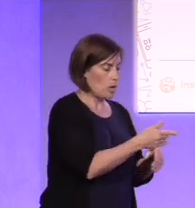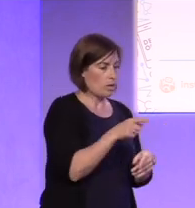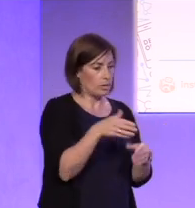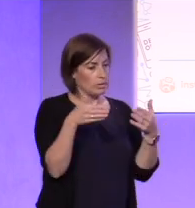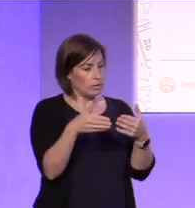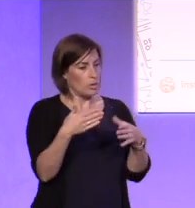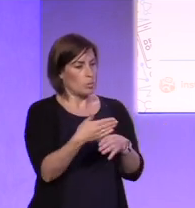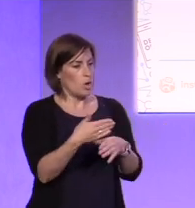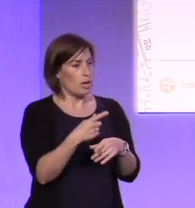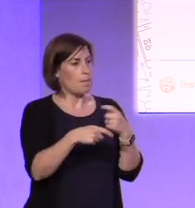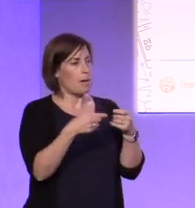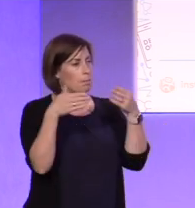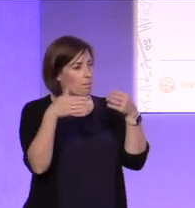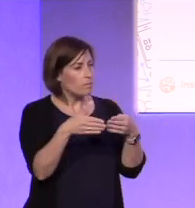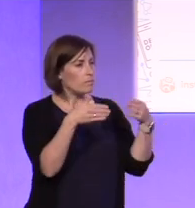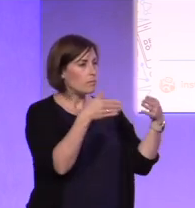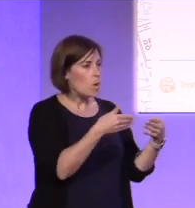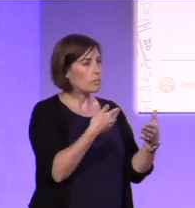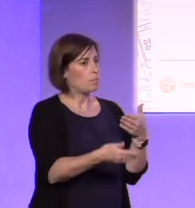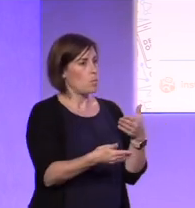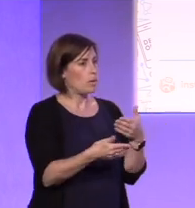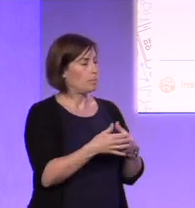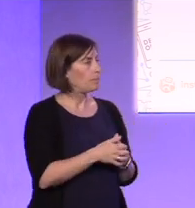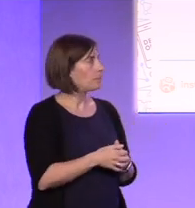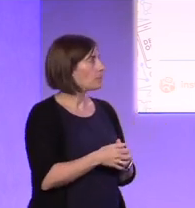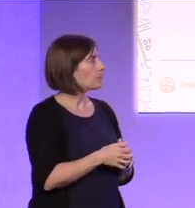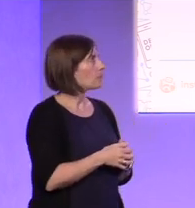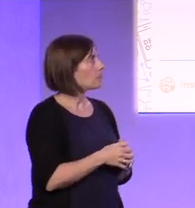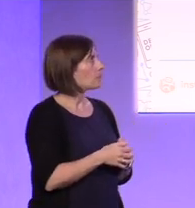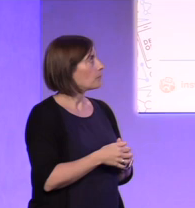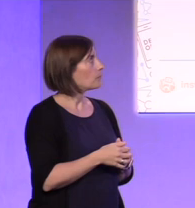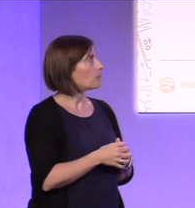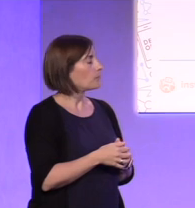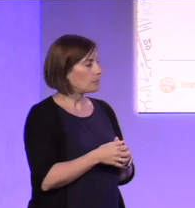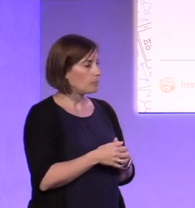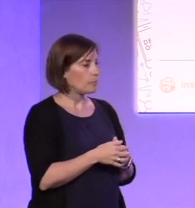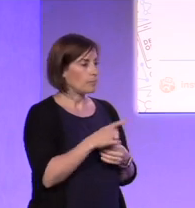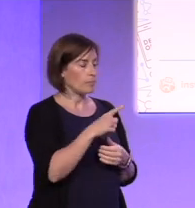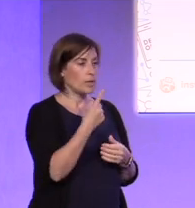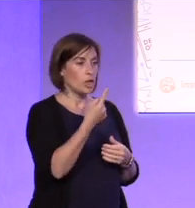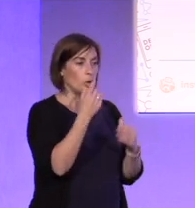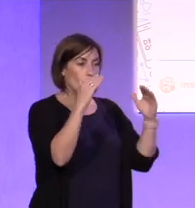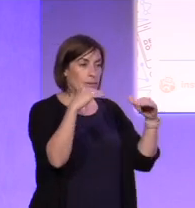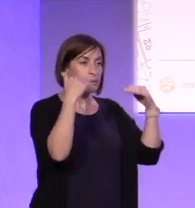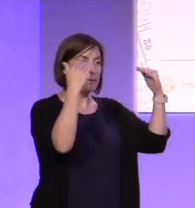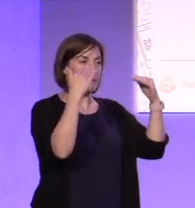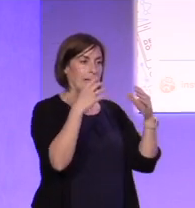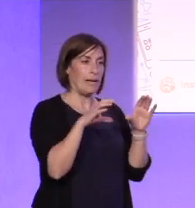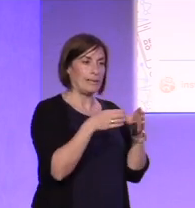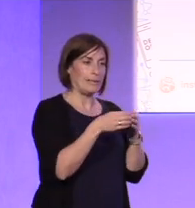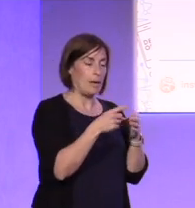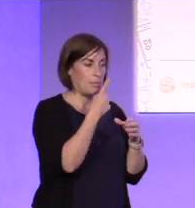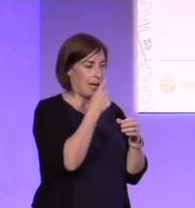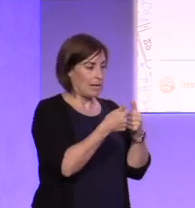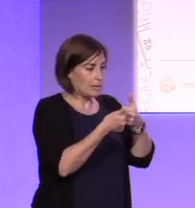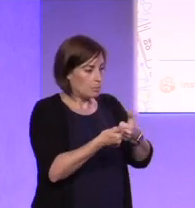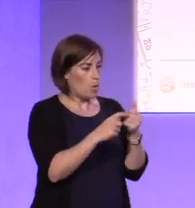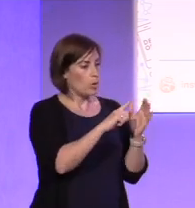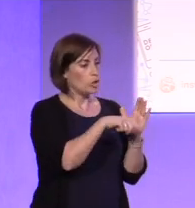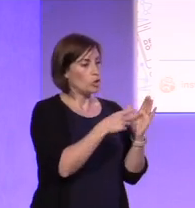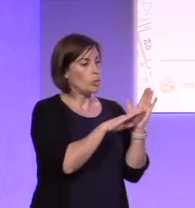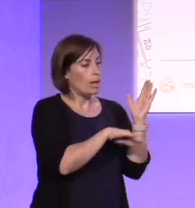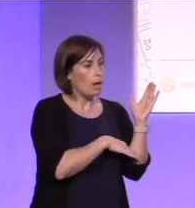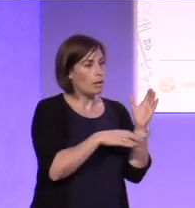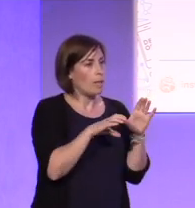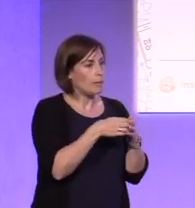people had. Senior members of the team were able to spend more time working with more junior members of the team, coaching and mentoring them. It was